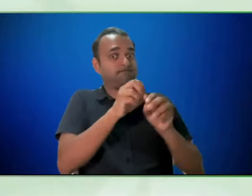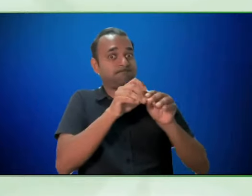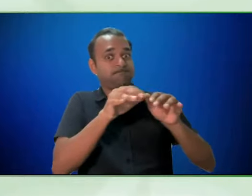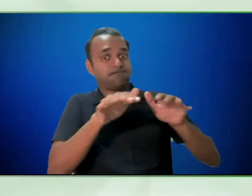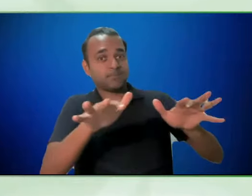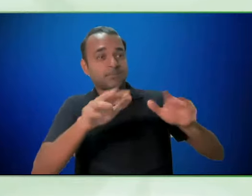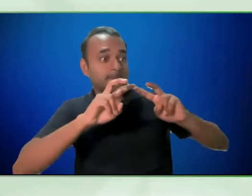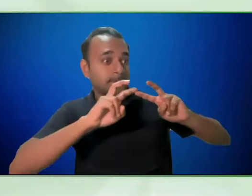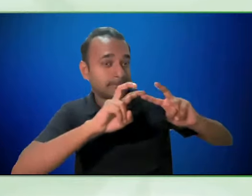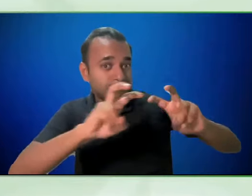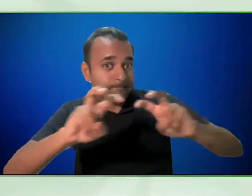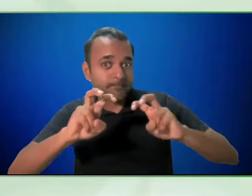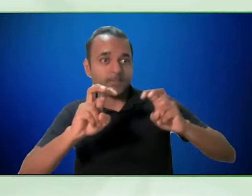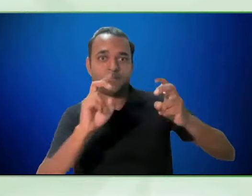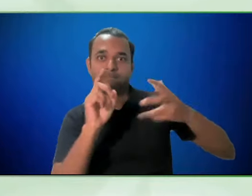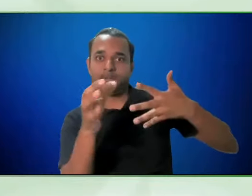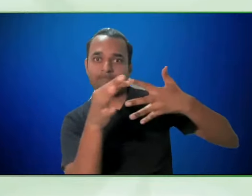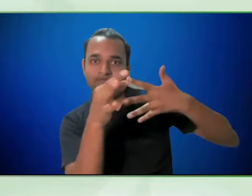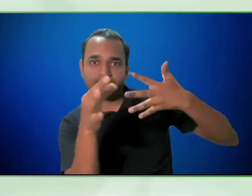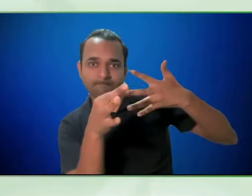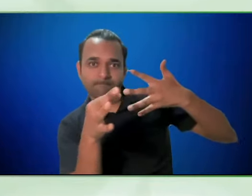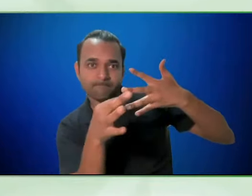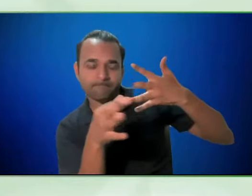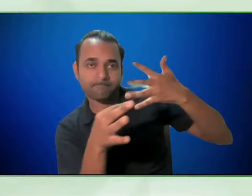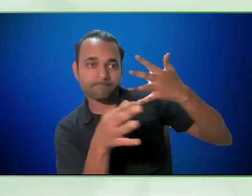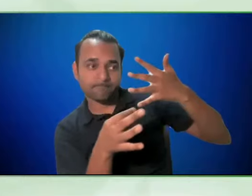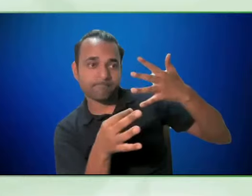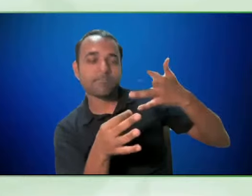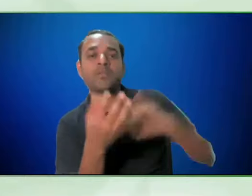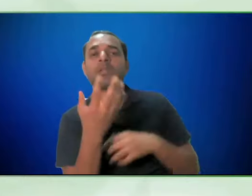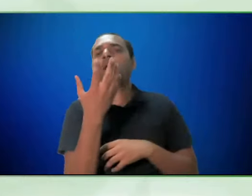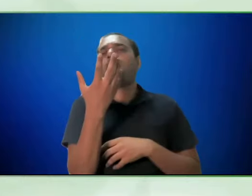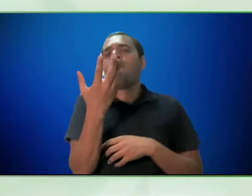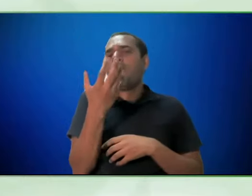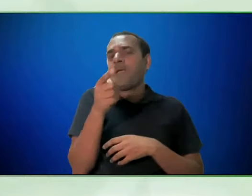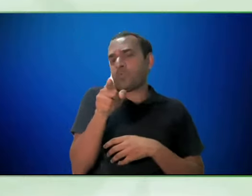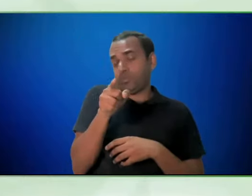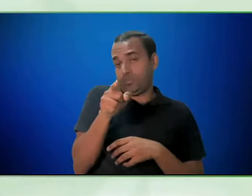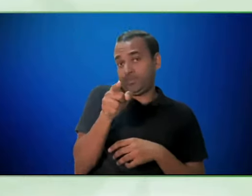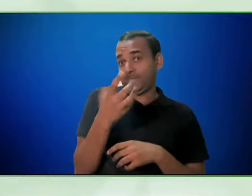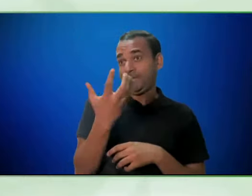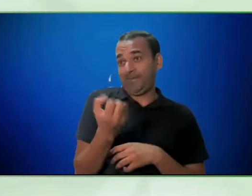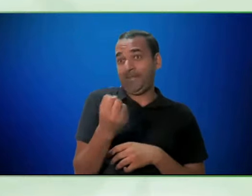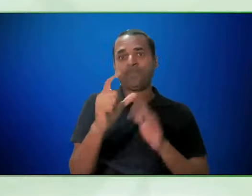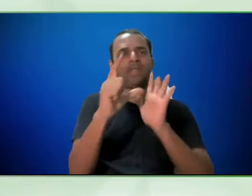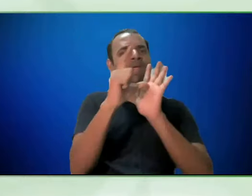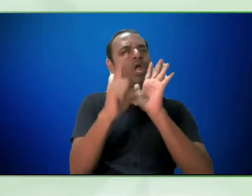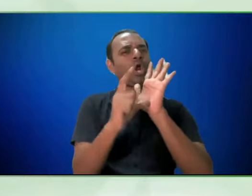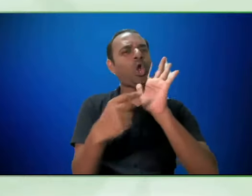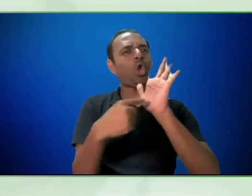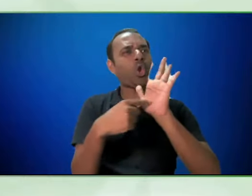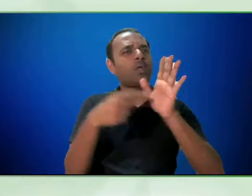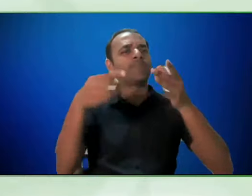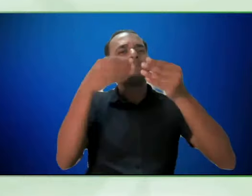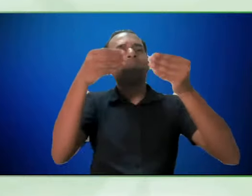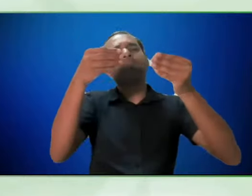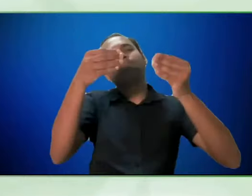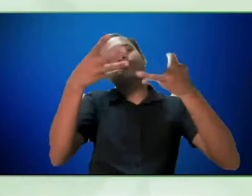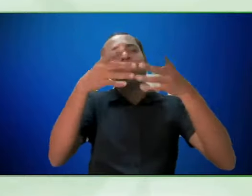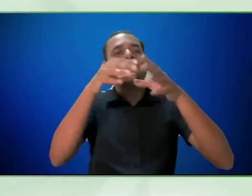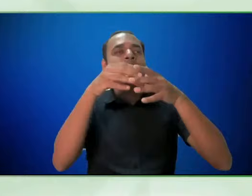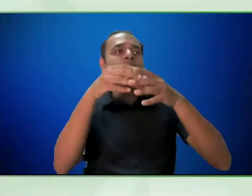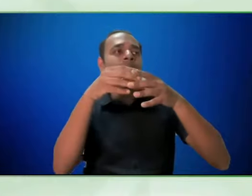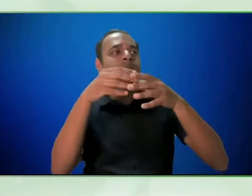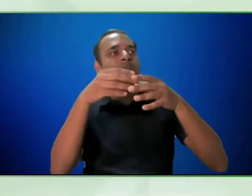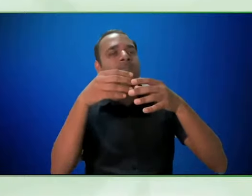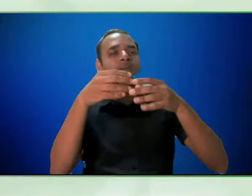when you're proposing new legislation or bigger investment. This is typical